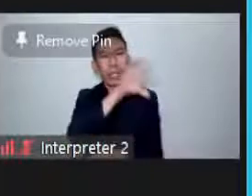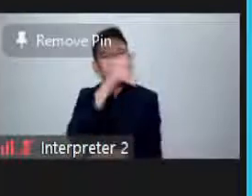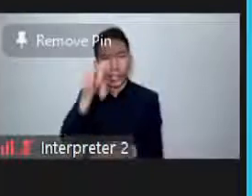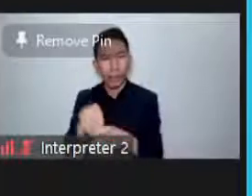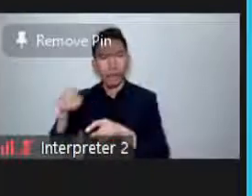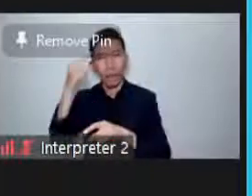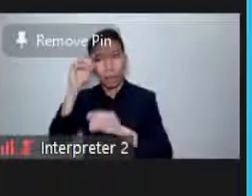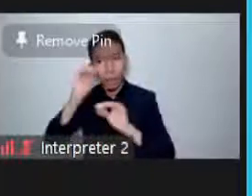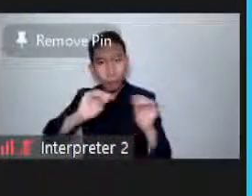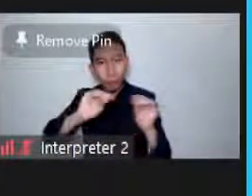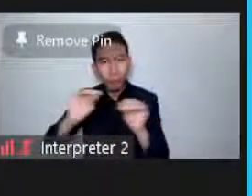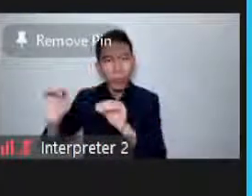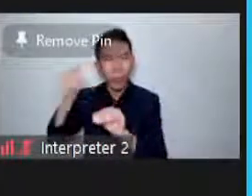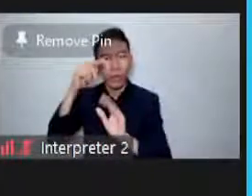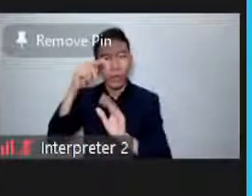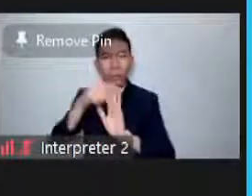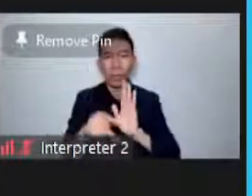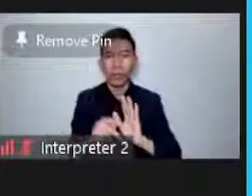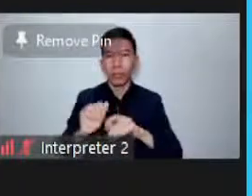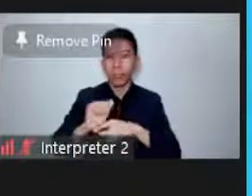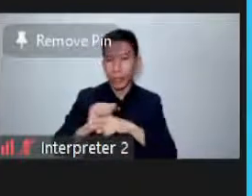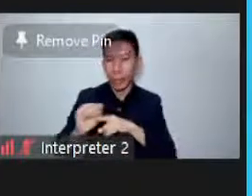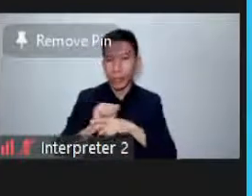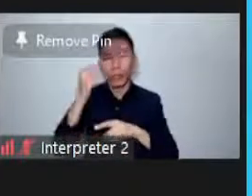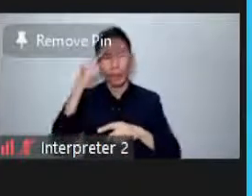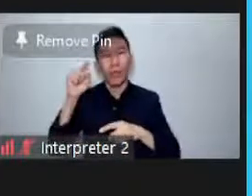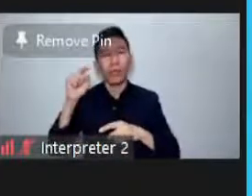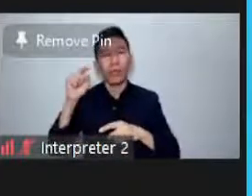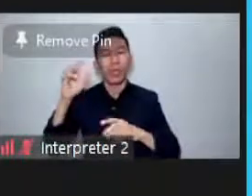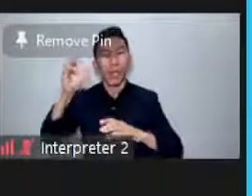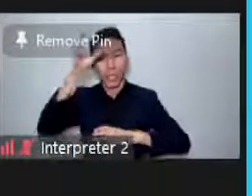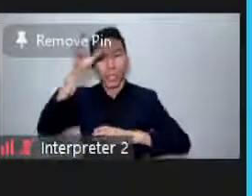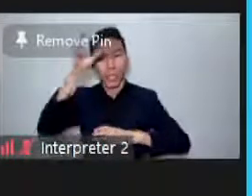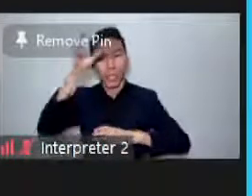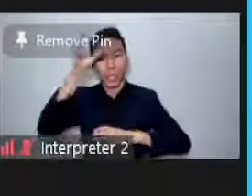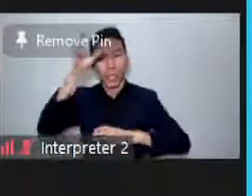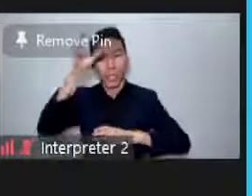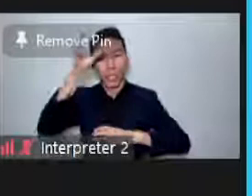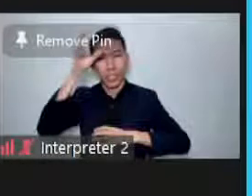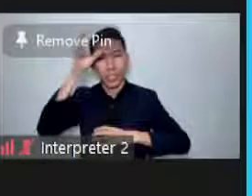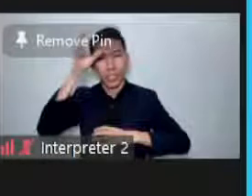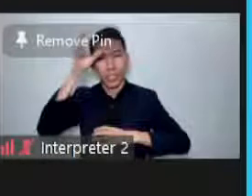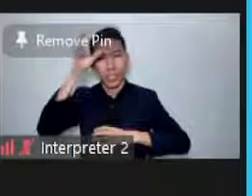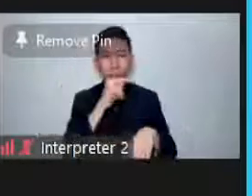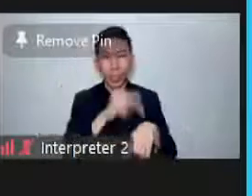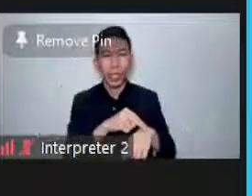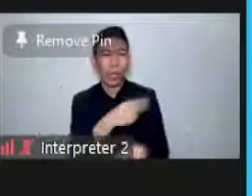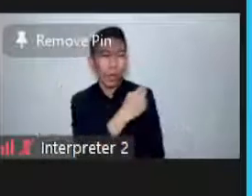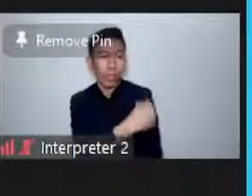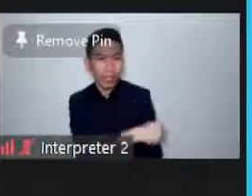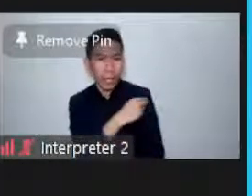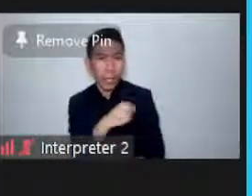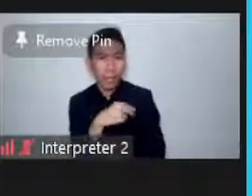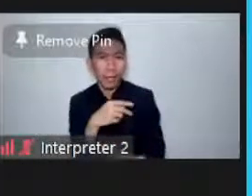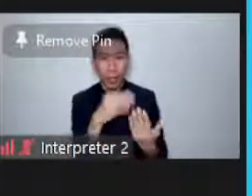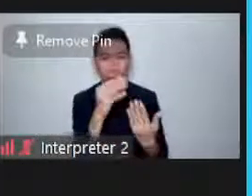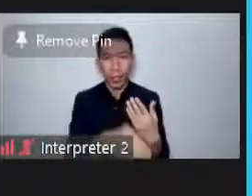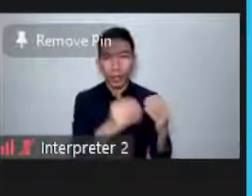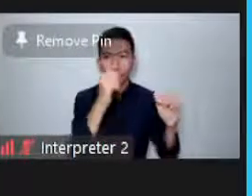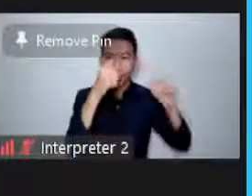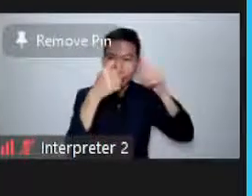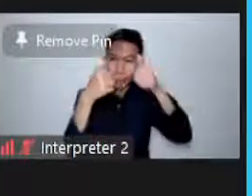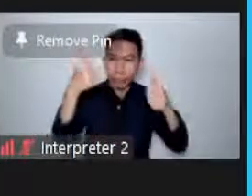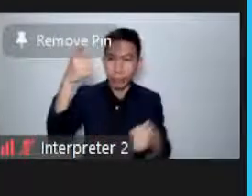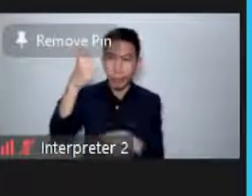cancer control. The National Palliative and Hospice Care Program under the Cancer Control Division, in collaboration